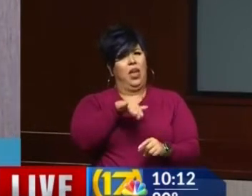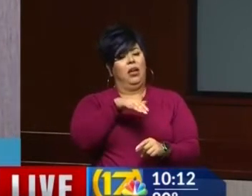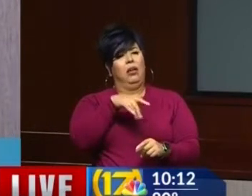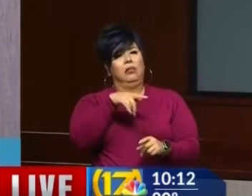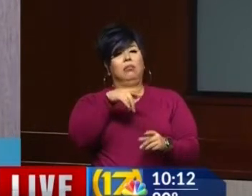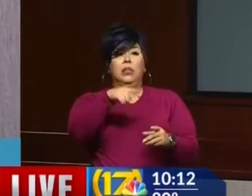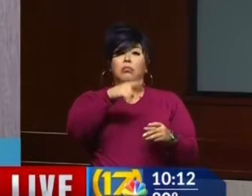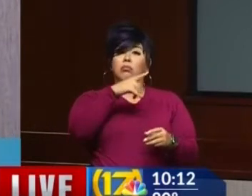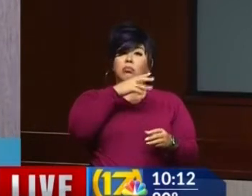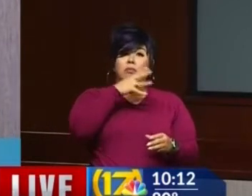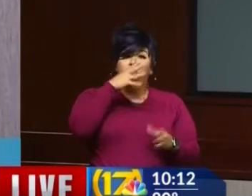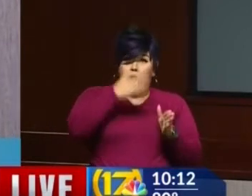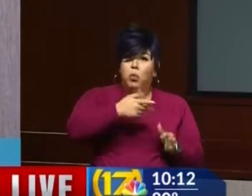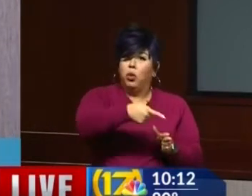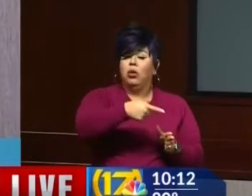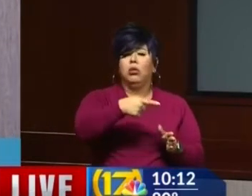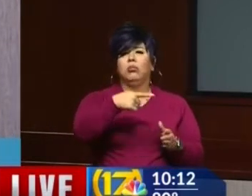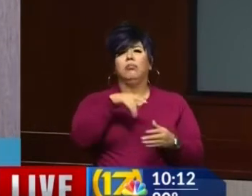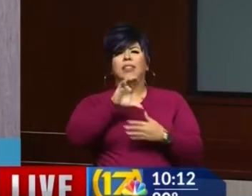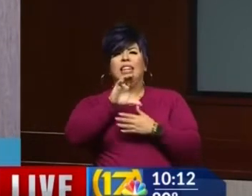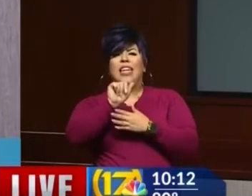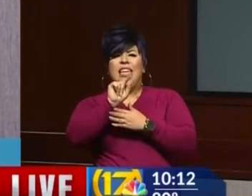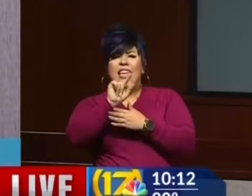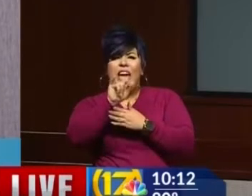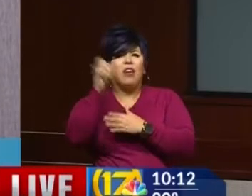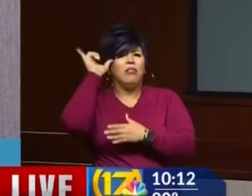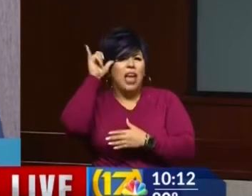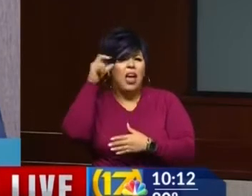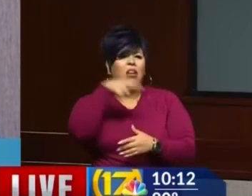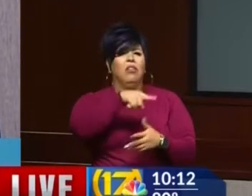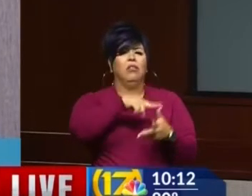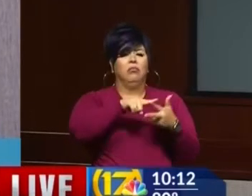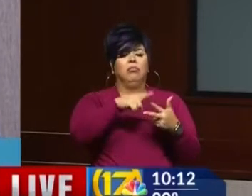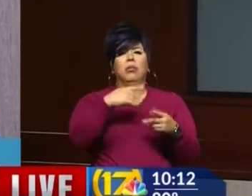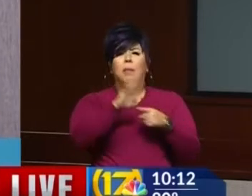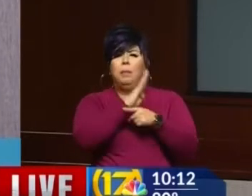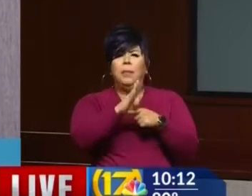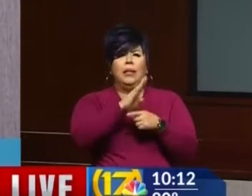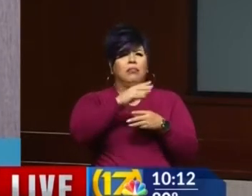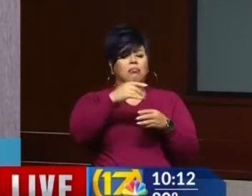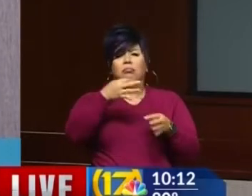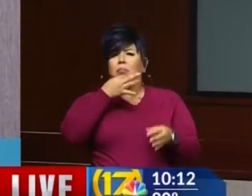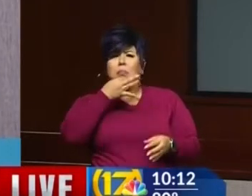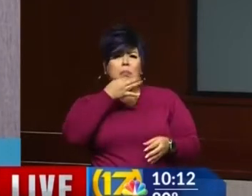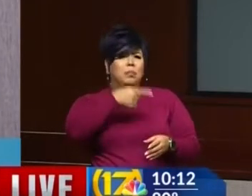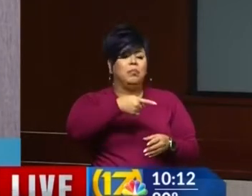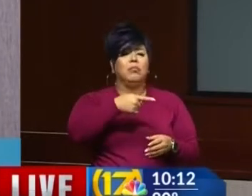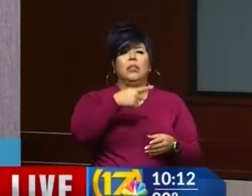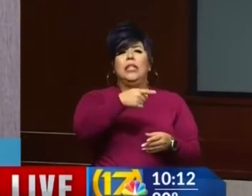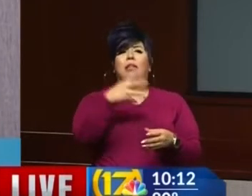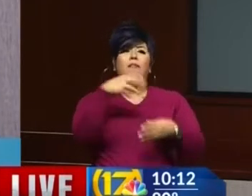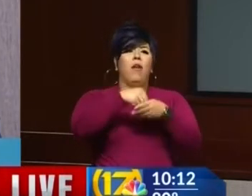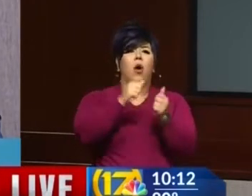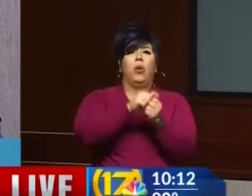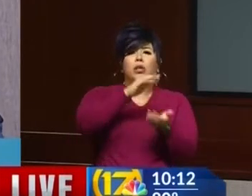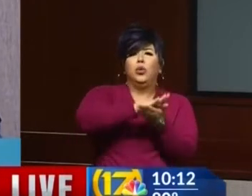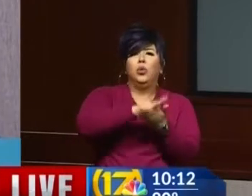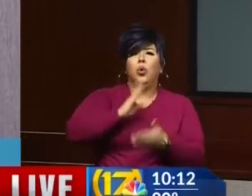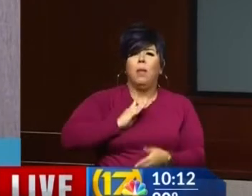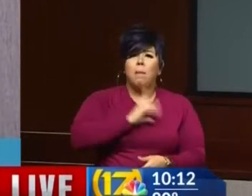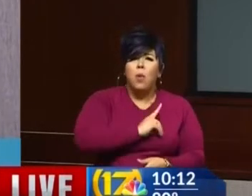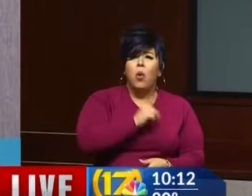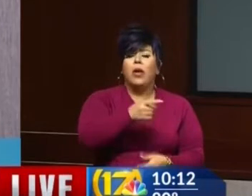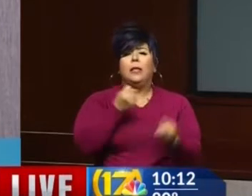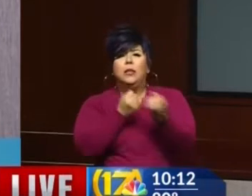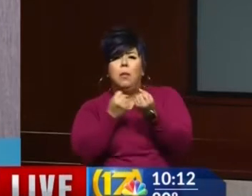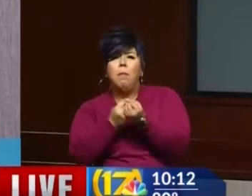a cattleman. He was a farmer, respected businessman, longtime school board member, and patron of the